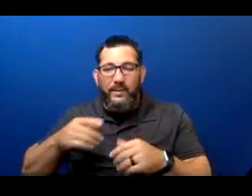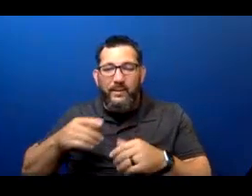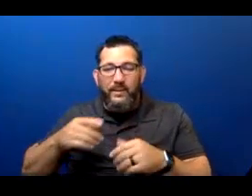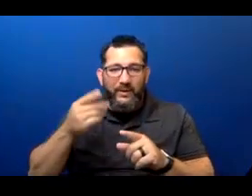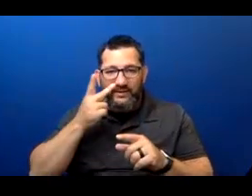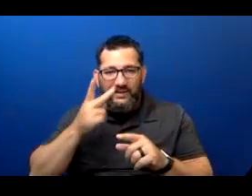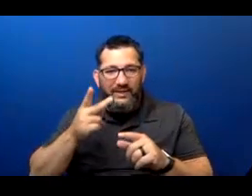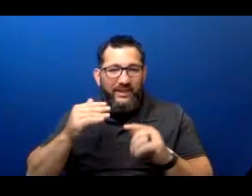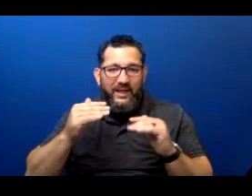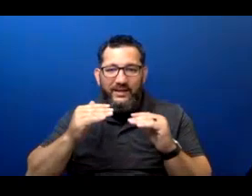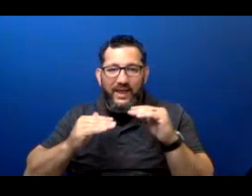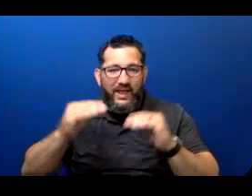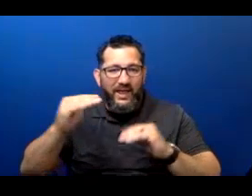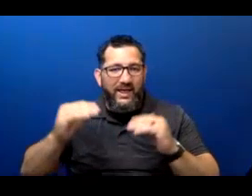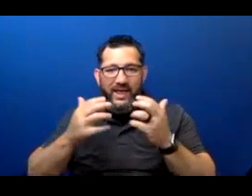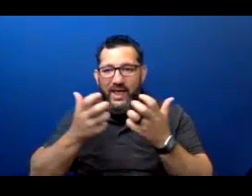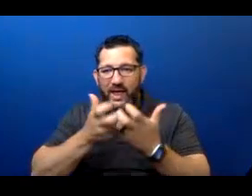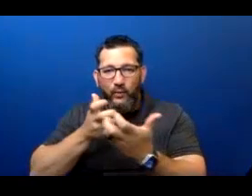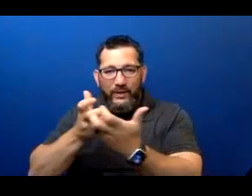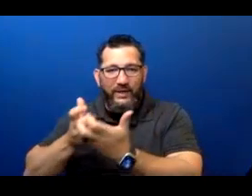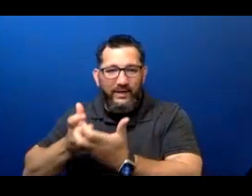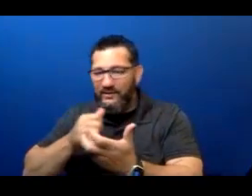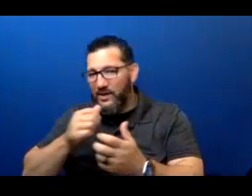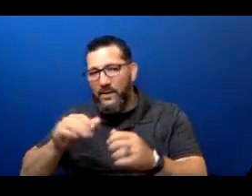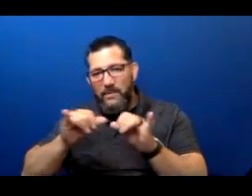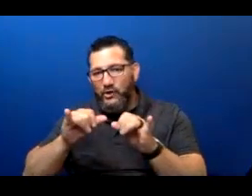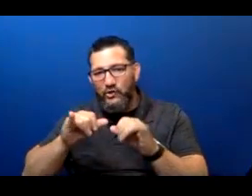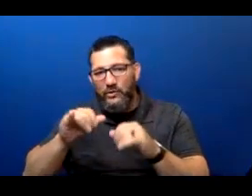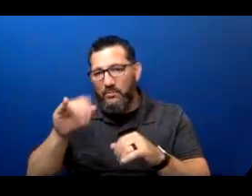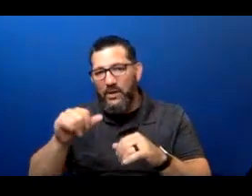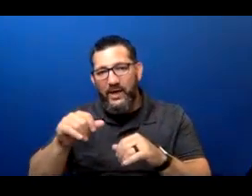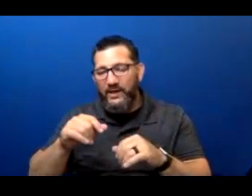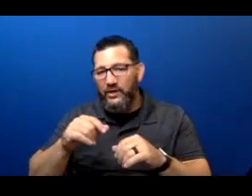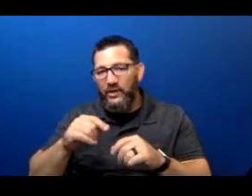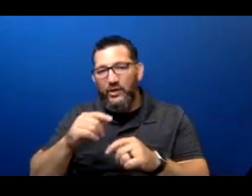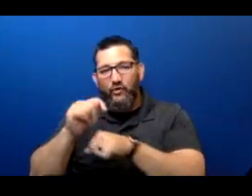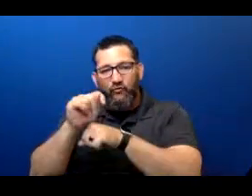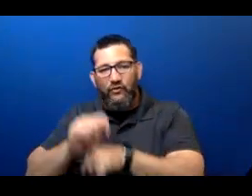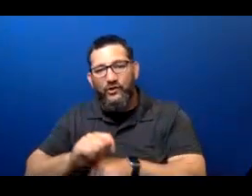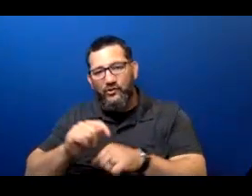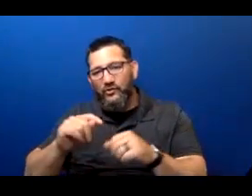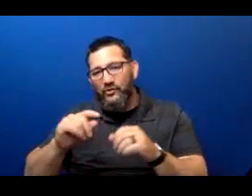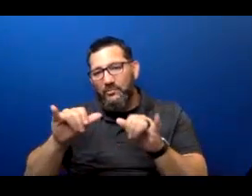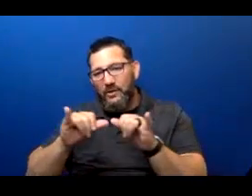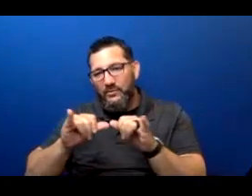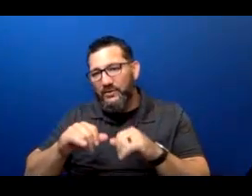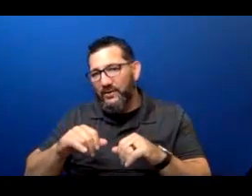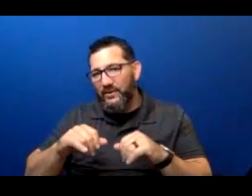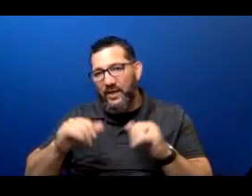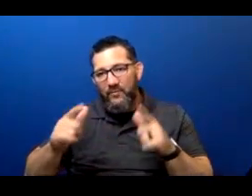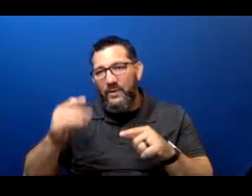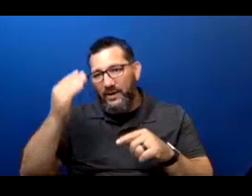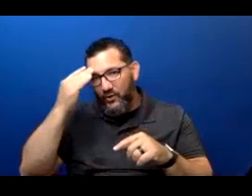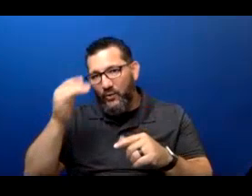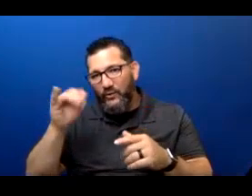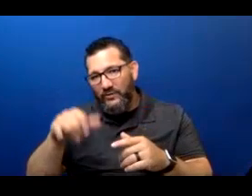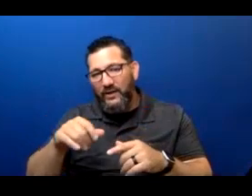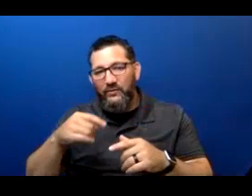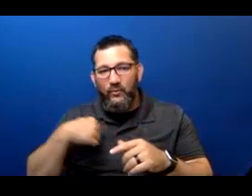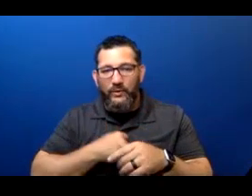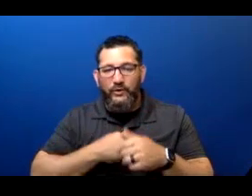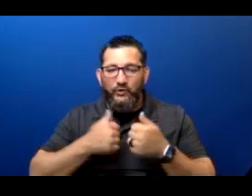not easily measured along traditional metrics, right? We know that everybody on this phone call knows that. So we strive